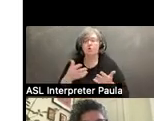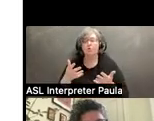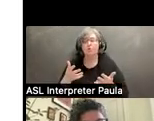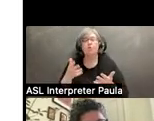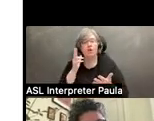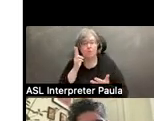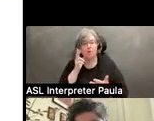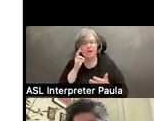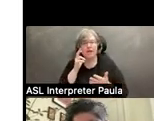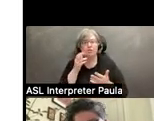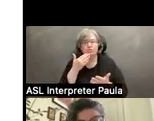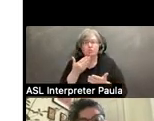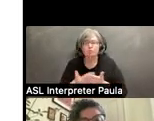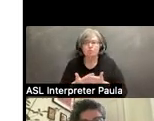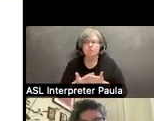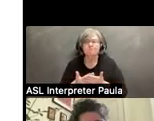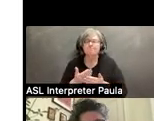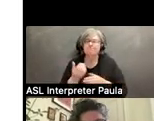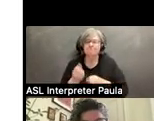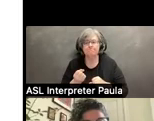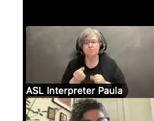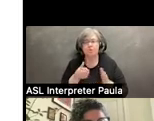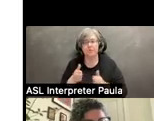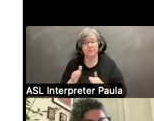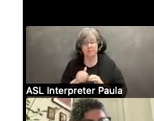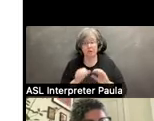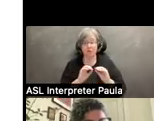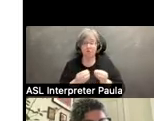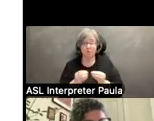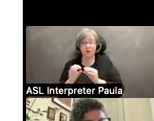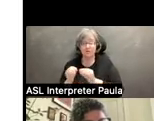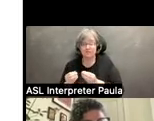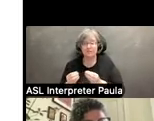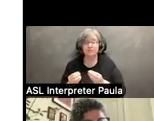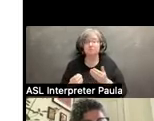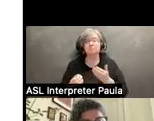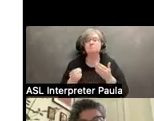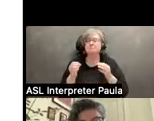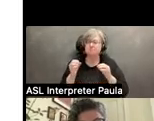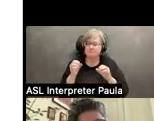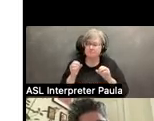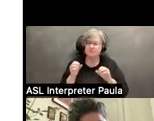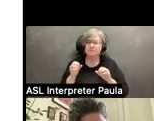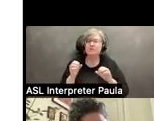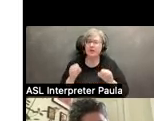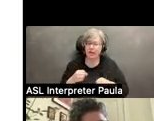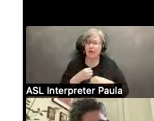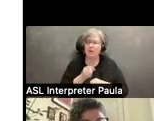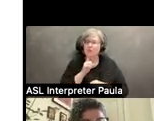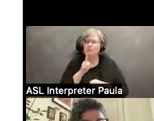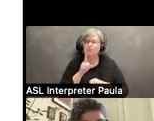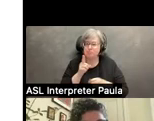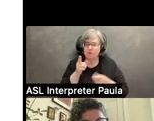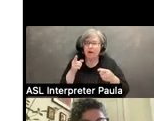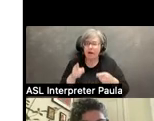concrete ways in which organizations make this a reality for survivors